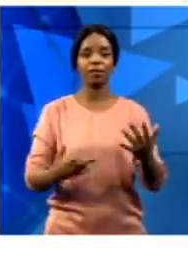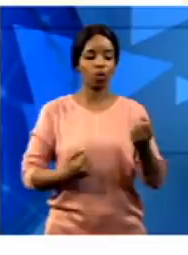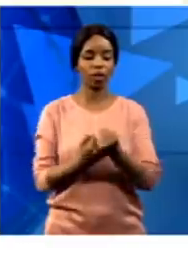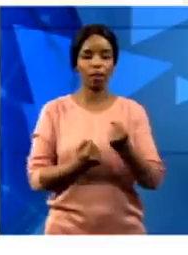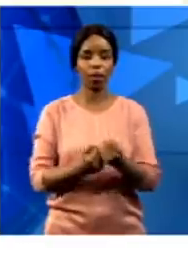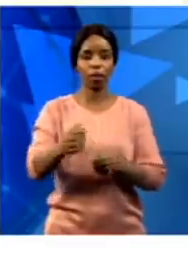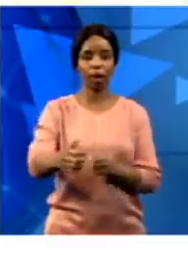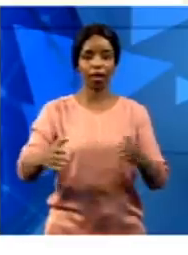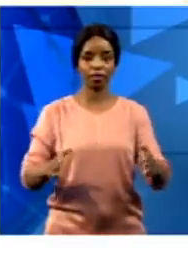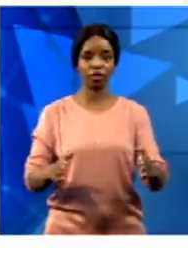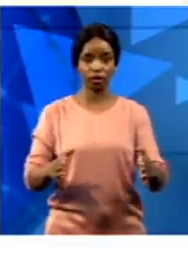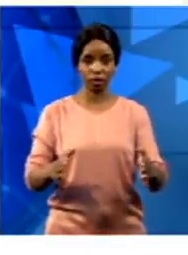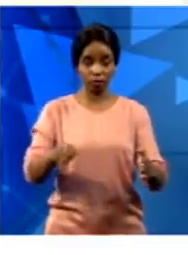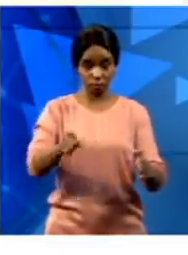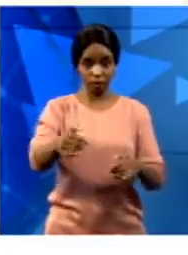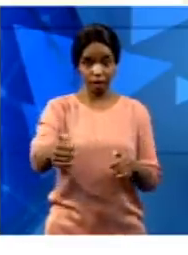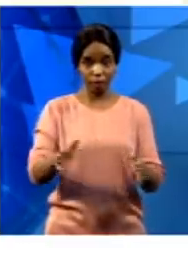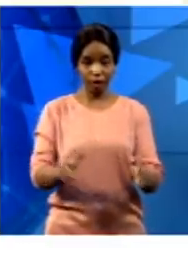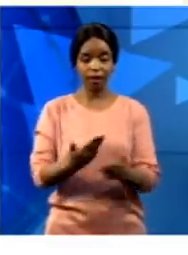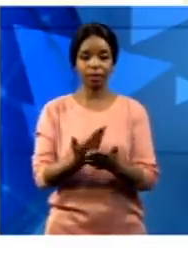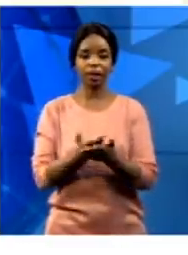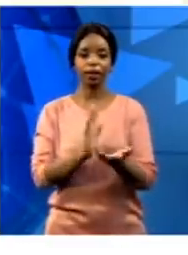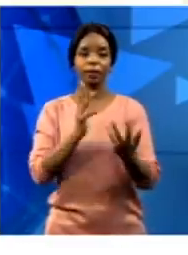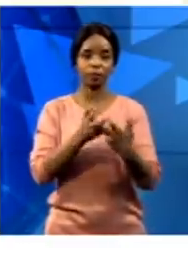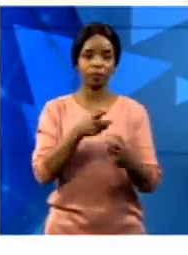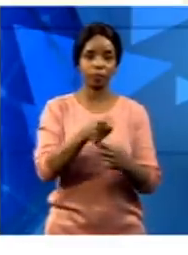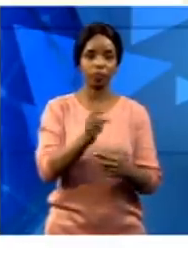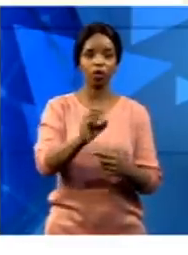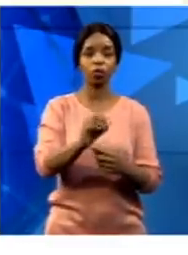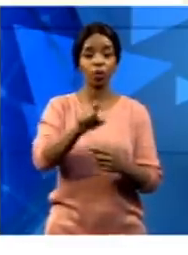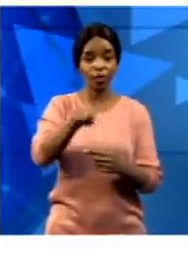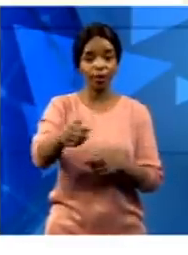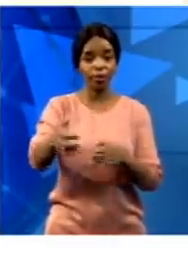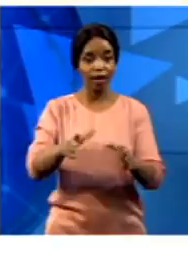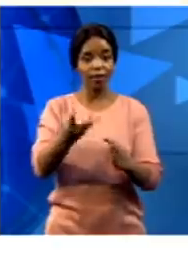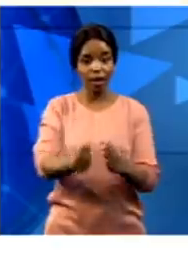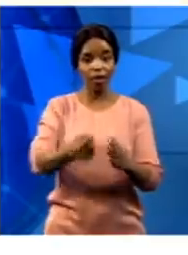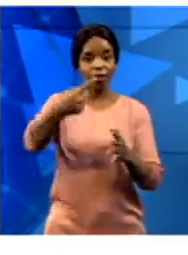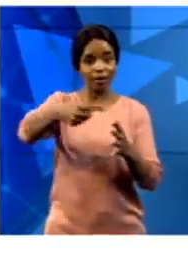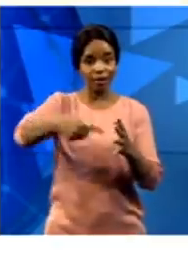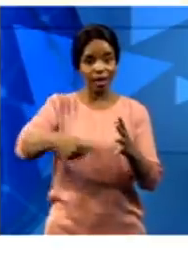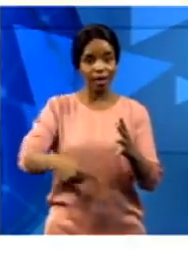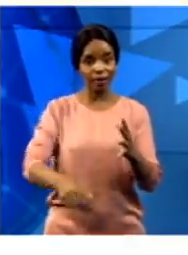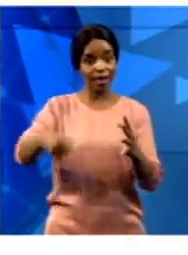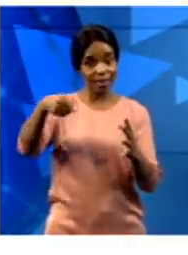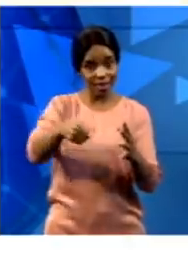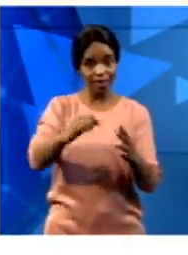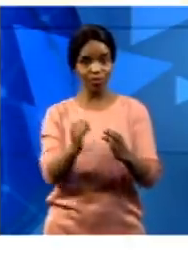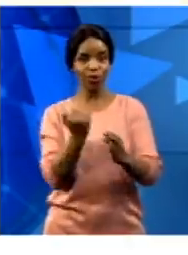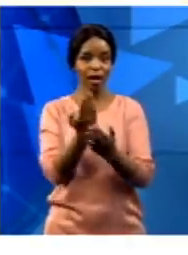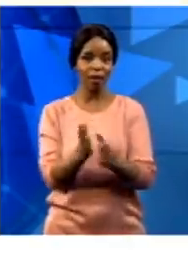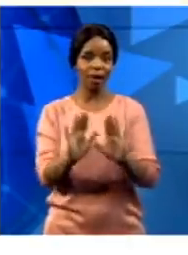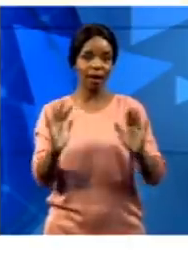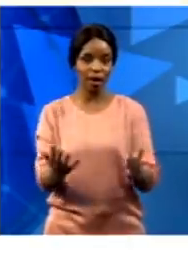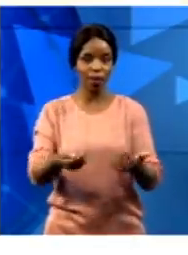be eligible for you. And then it opens up the details of those packages, how you can apply for them, and links you to the